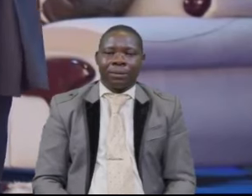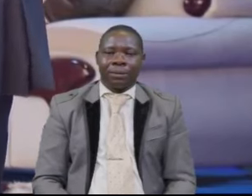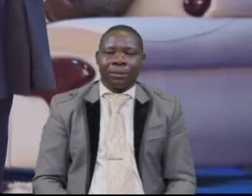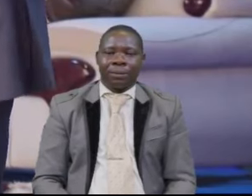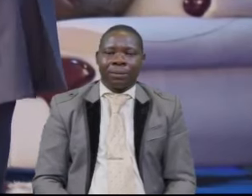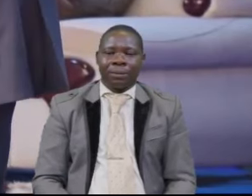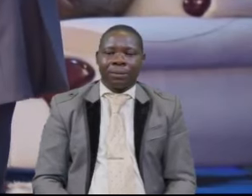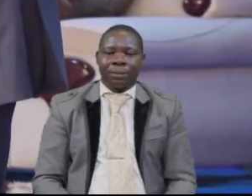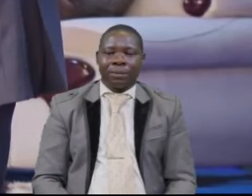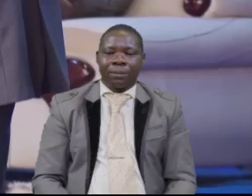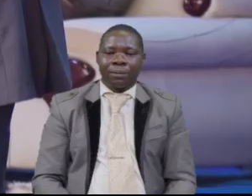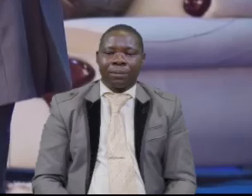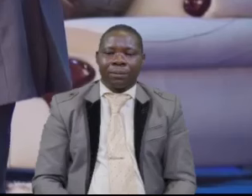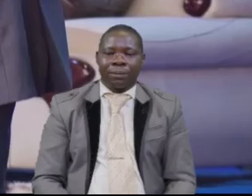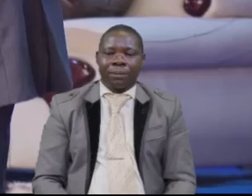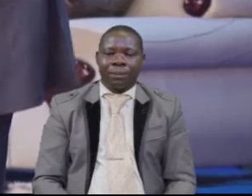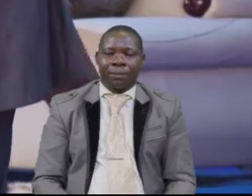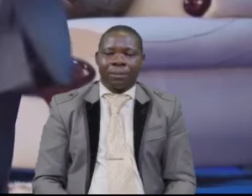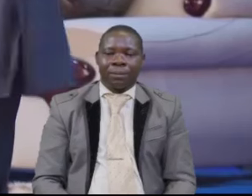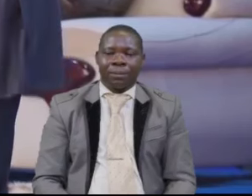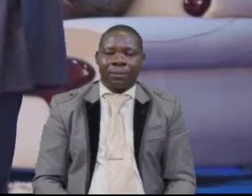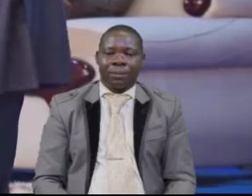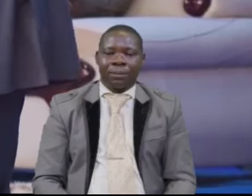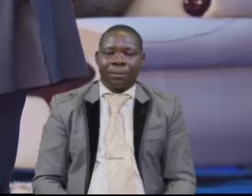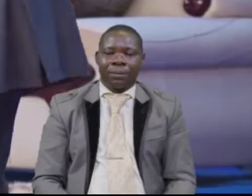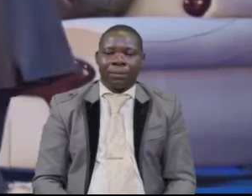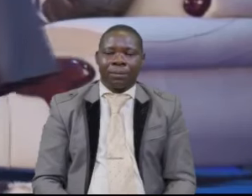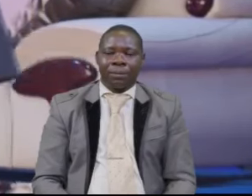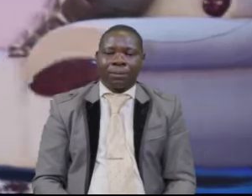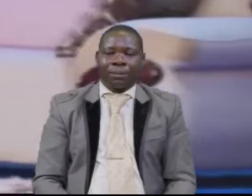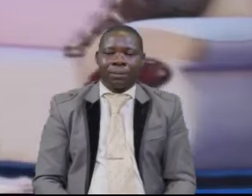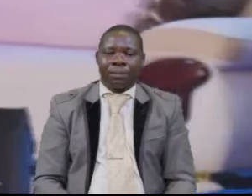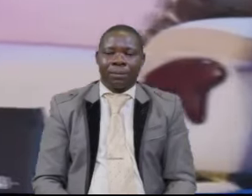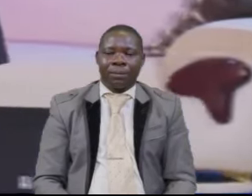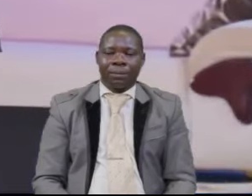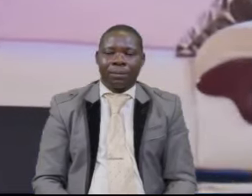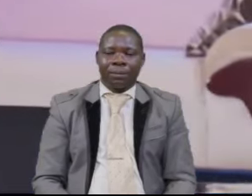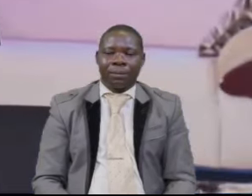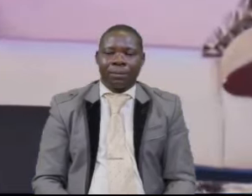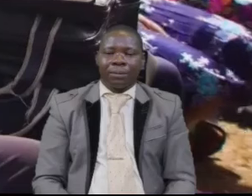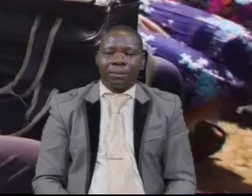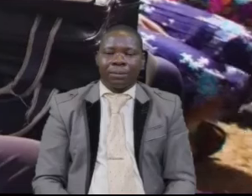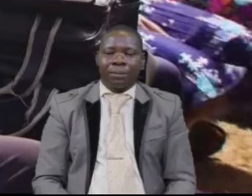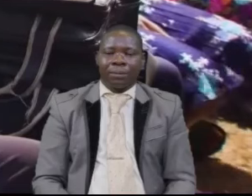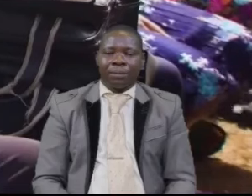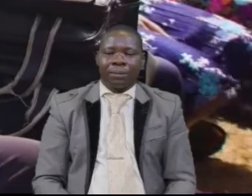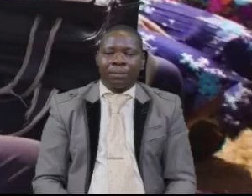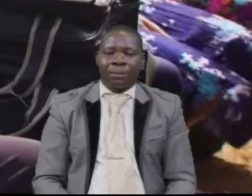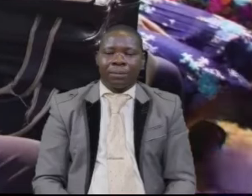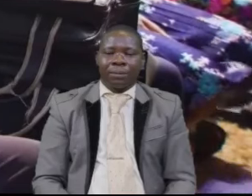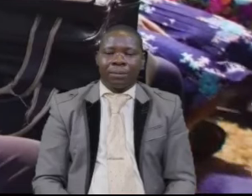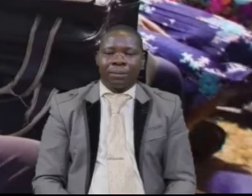for those 21 days he was praying, he was also fasting. And then number seven, he had